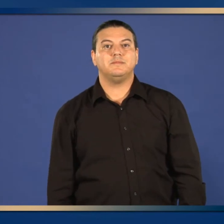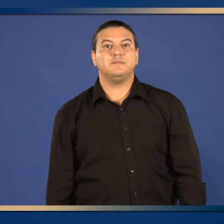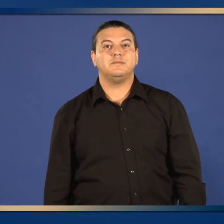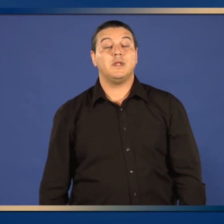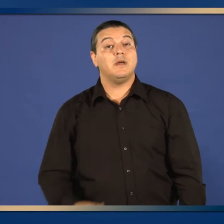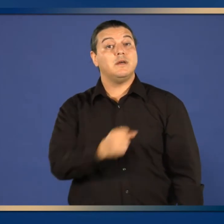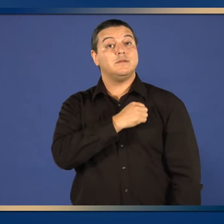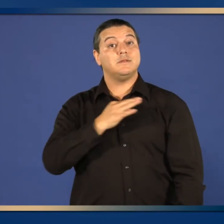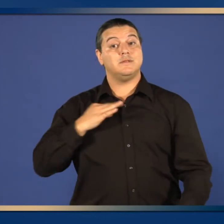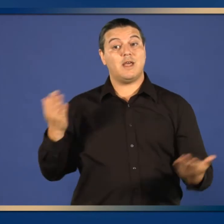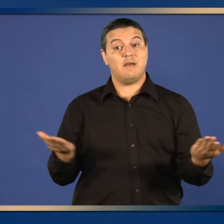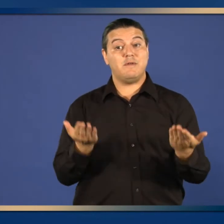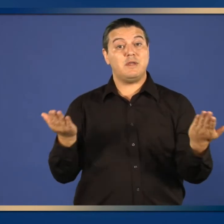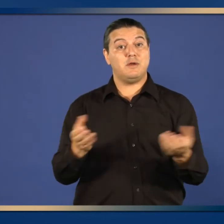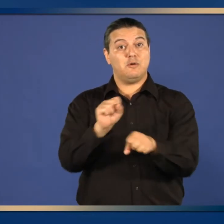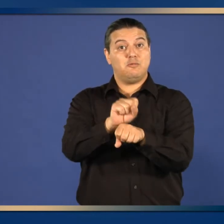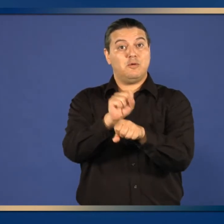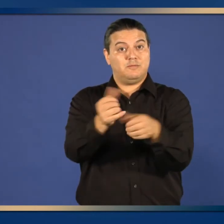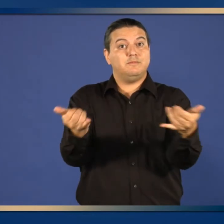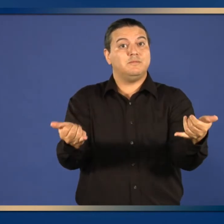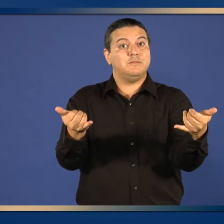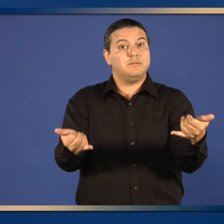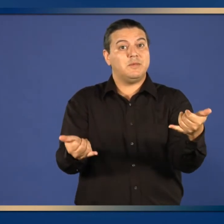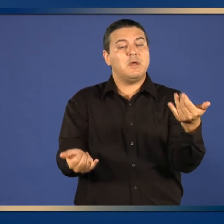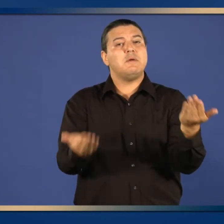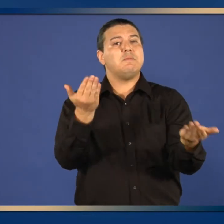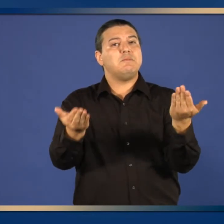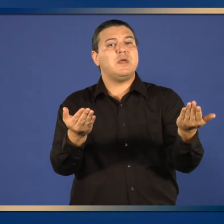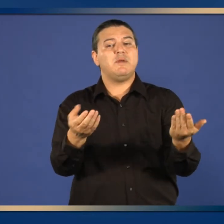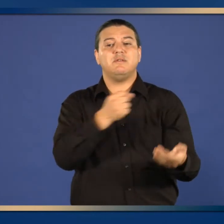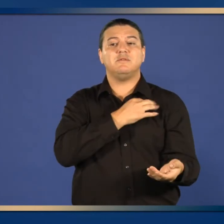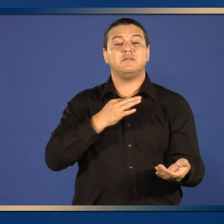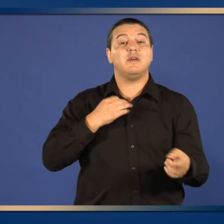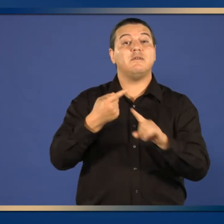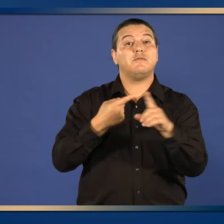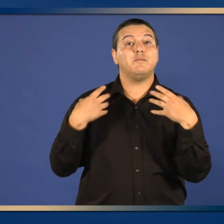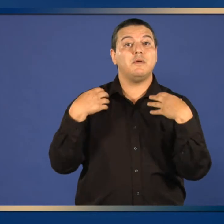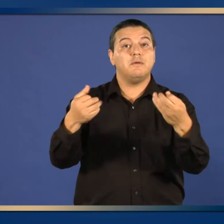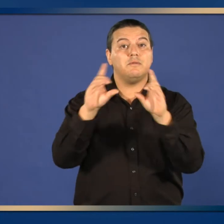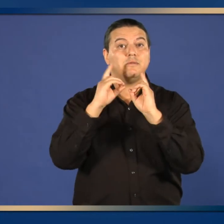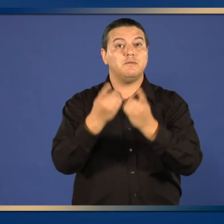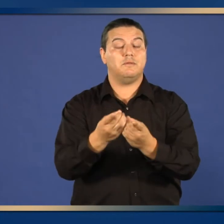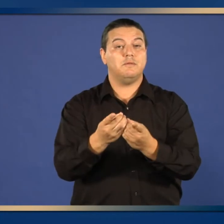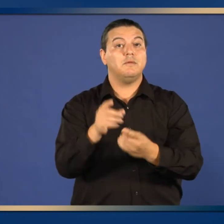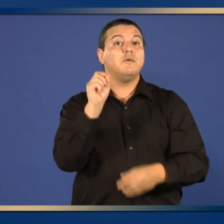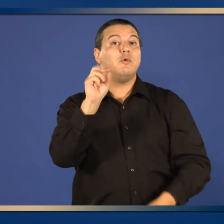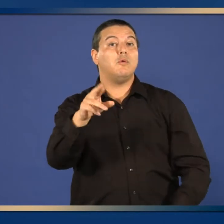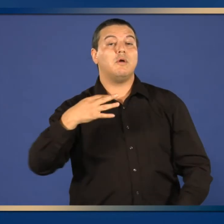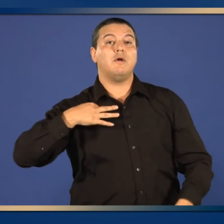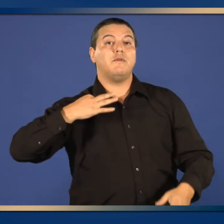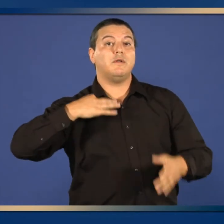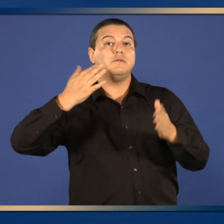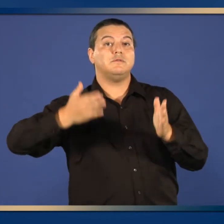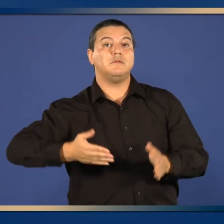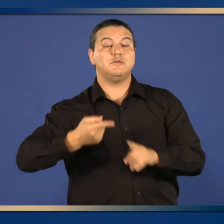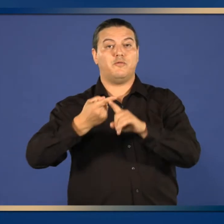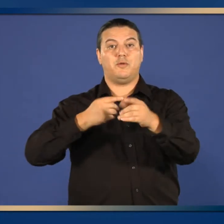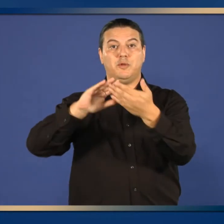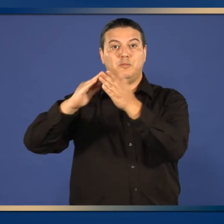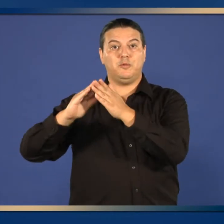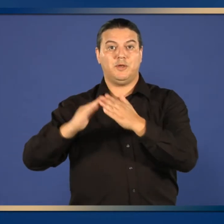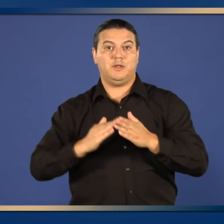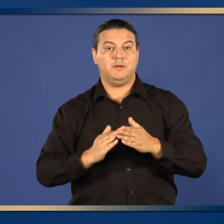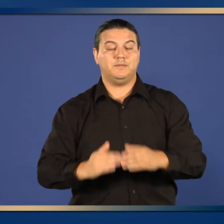The people working in this clinic may be staff from your local health department or volunteers from